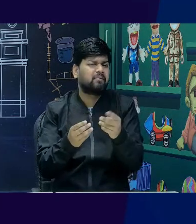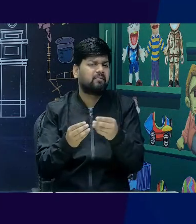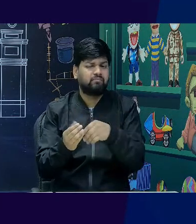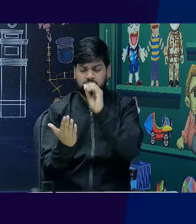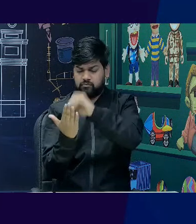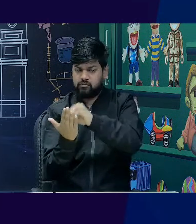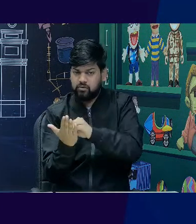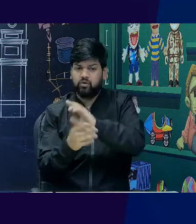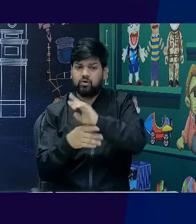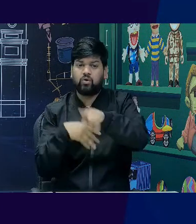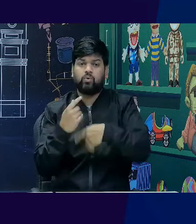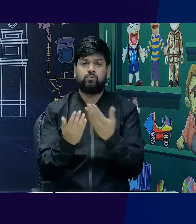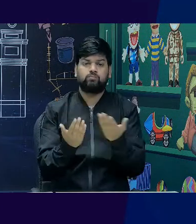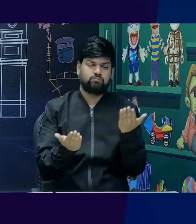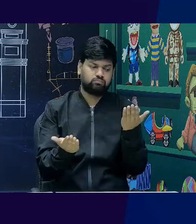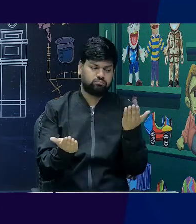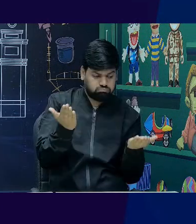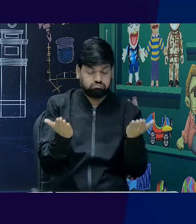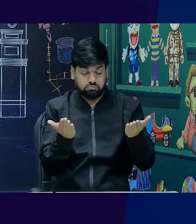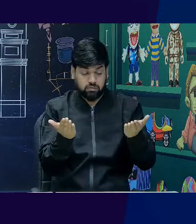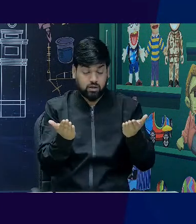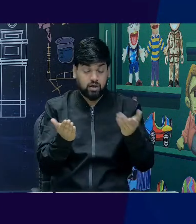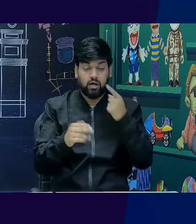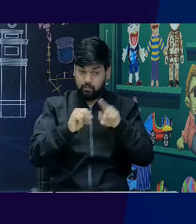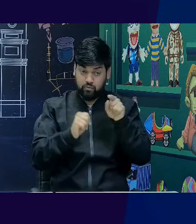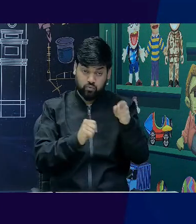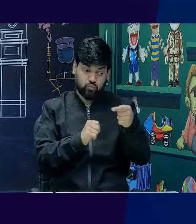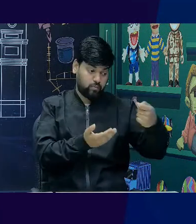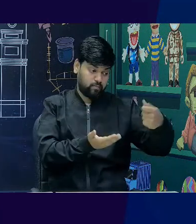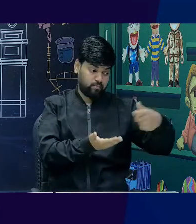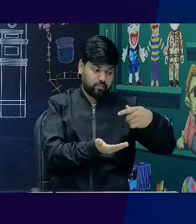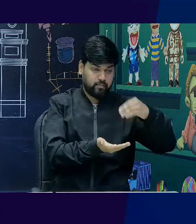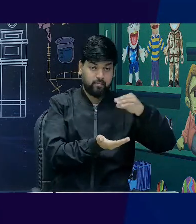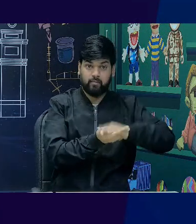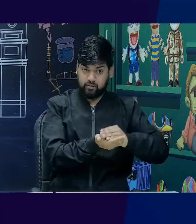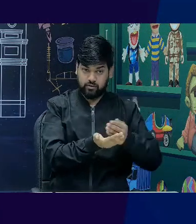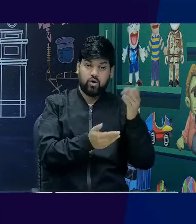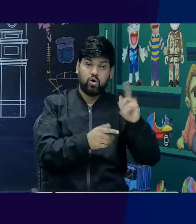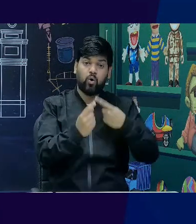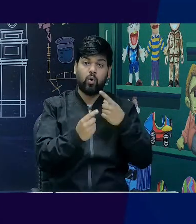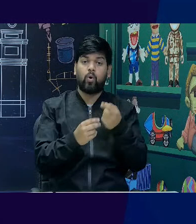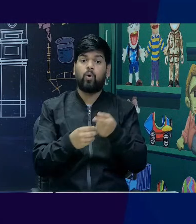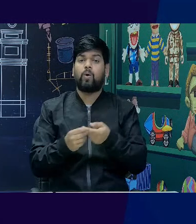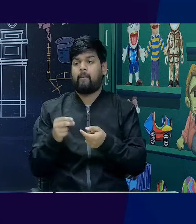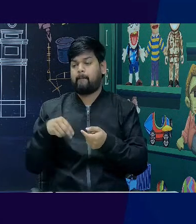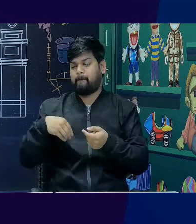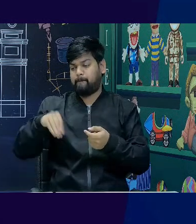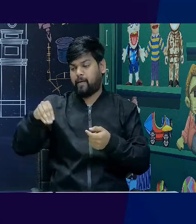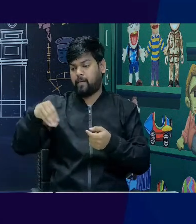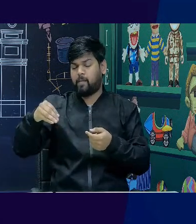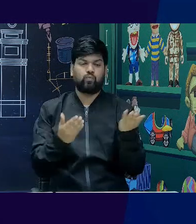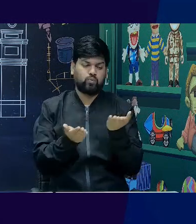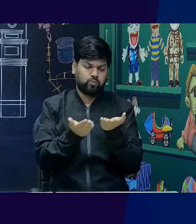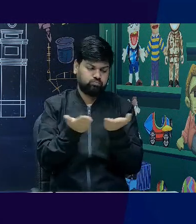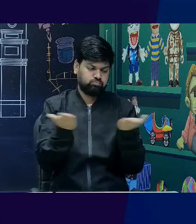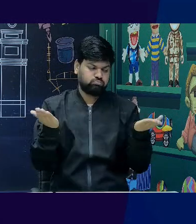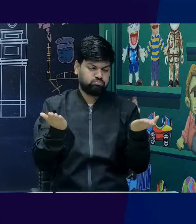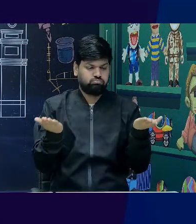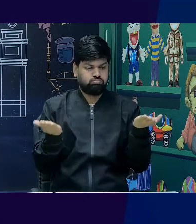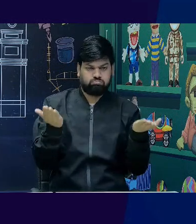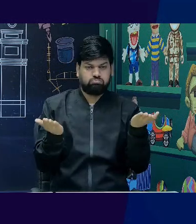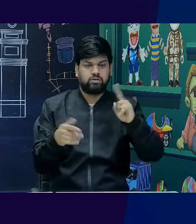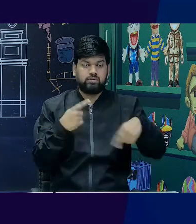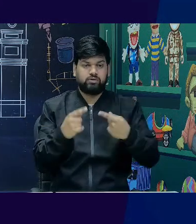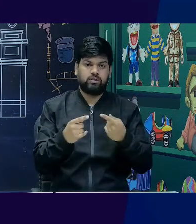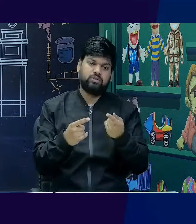greater than your spending? If so, you could choose to invest, buy a new cell phone, or simply save for a rainy day. But what if you spent more than you